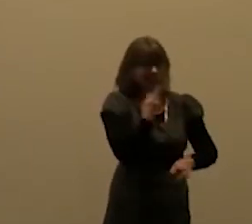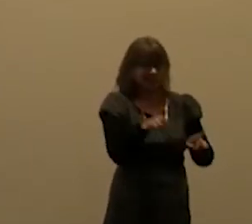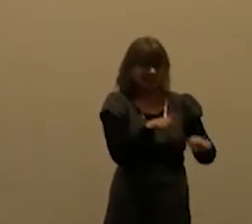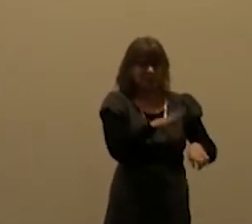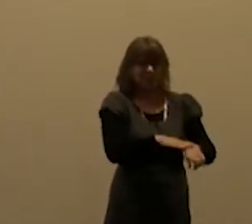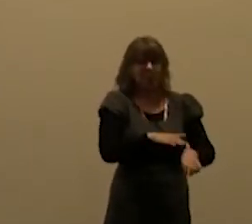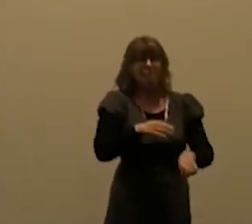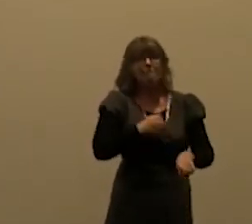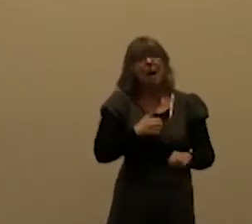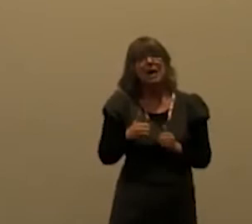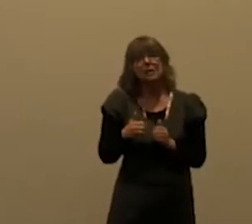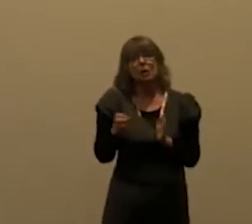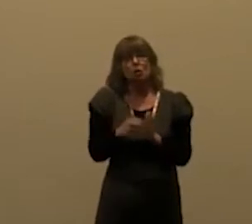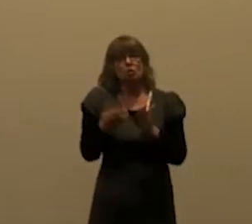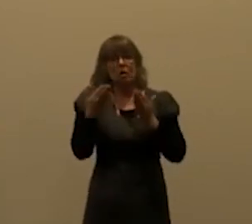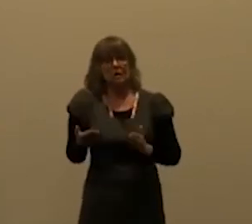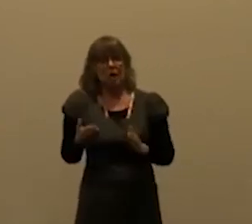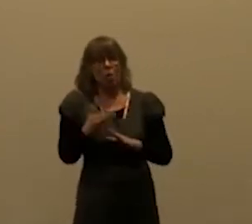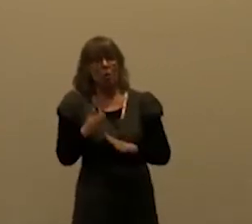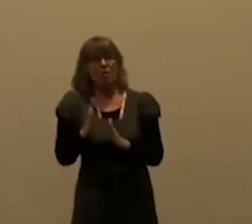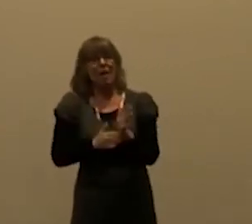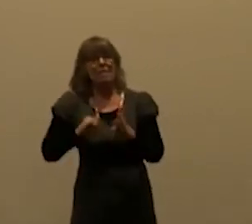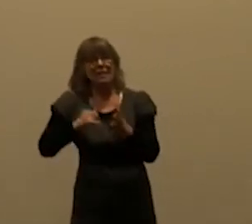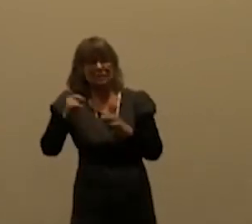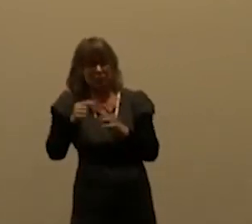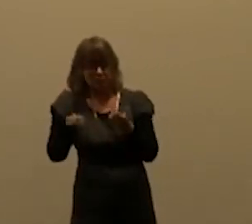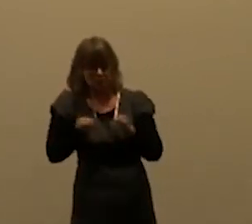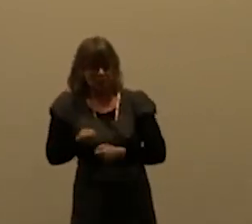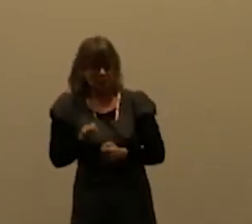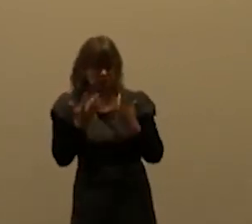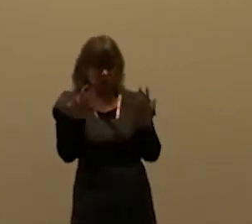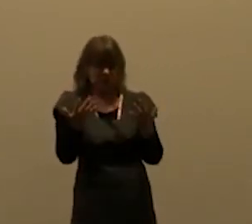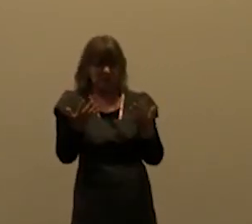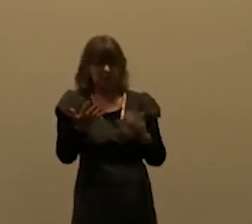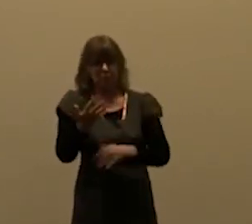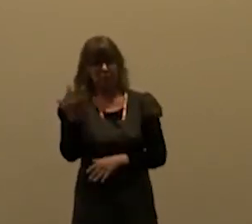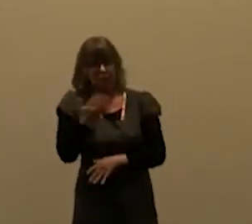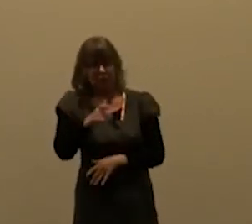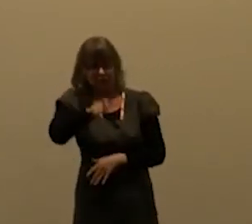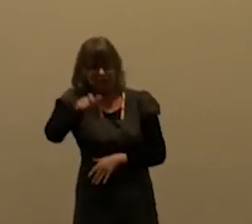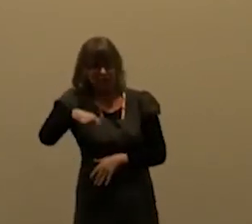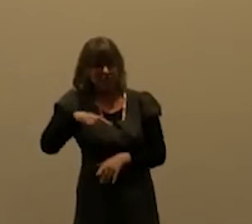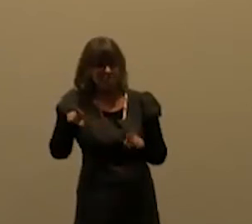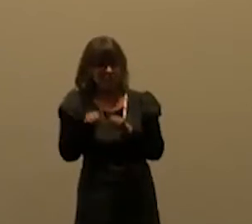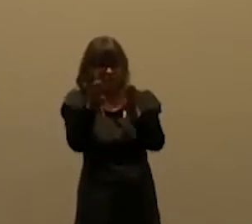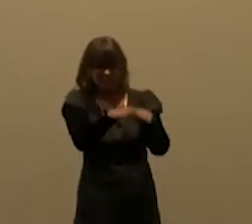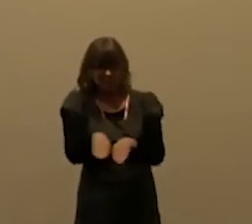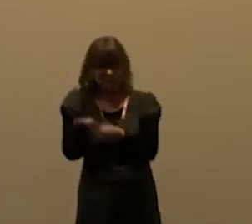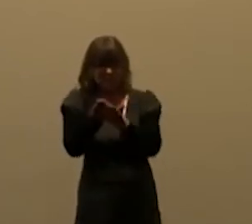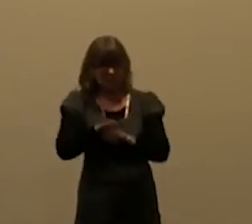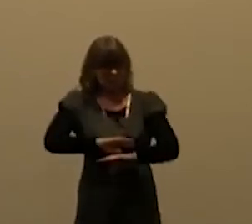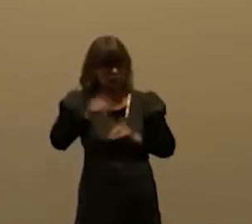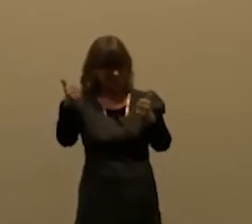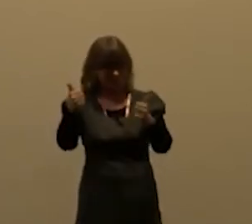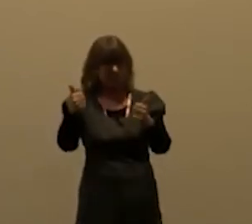example, one of my contracts at the moment, I work for an MSP, and we manage, you know, 10, 15 tenants, and for us to have the same setting across all of them would be